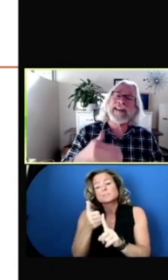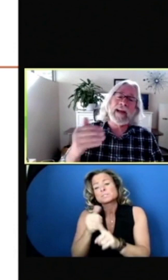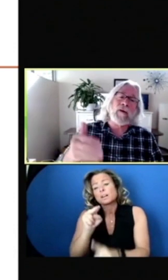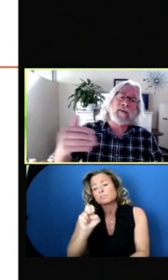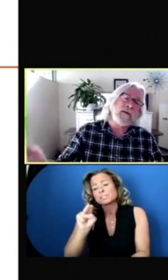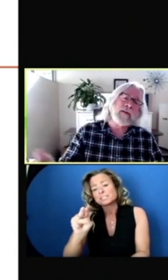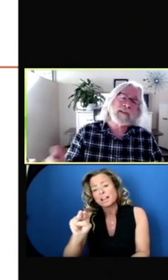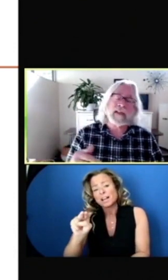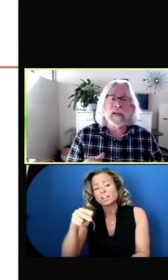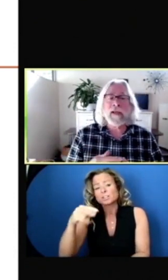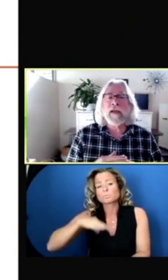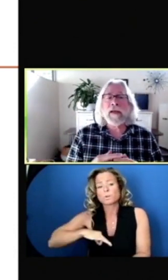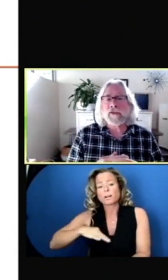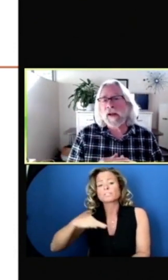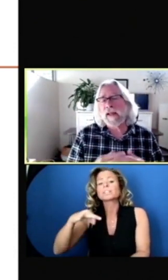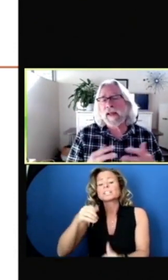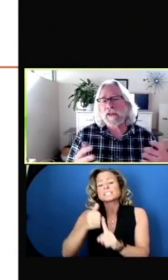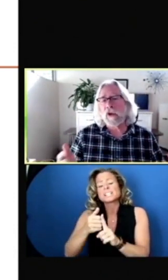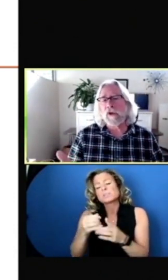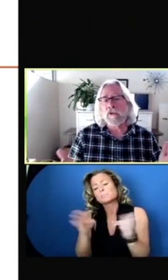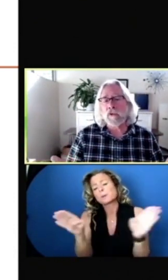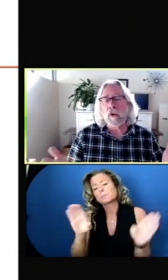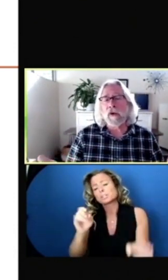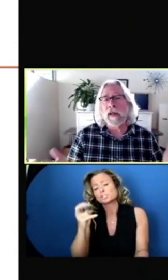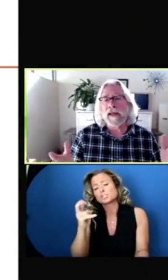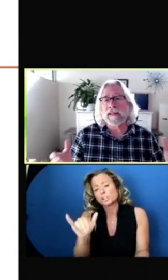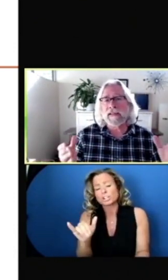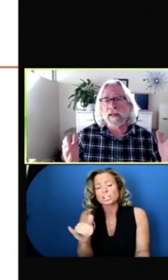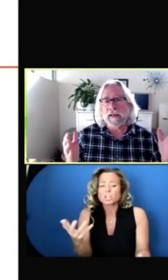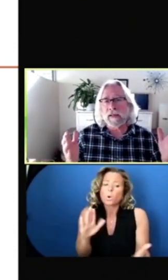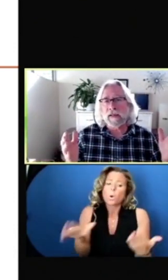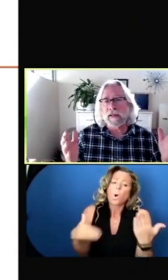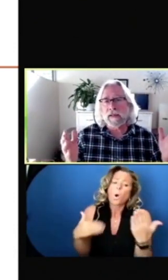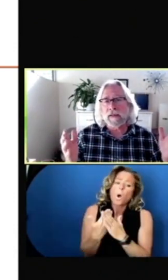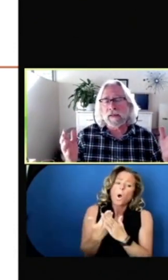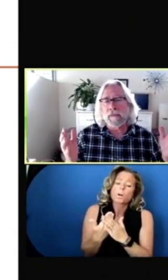to advance health literacy, to try to get us all toward a